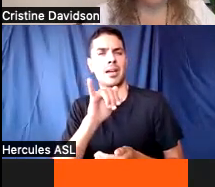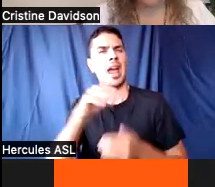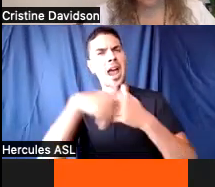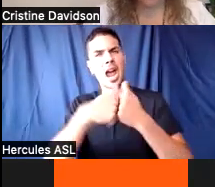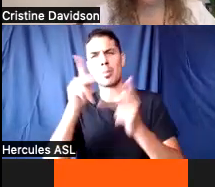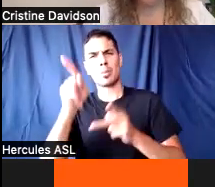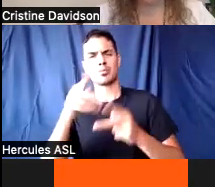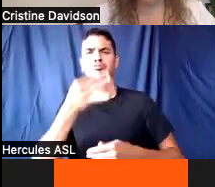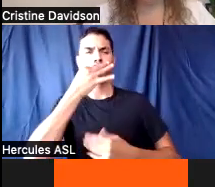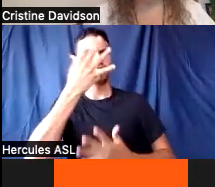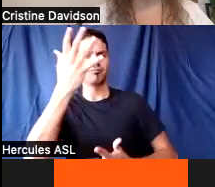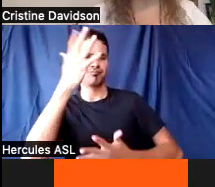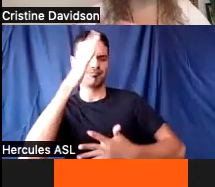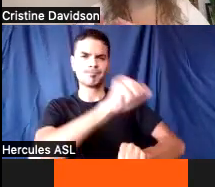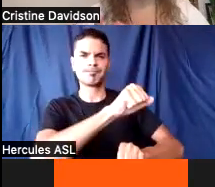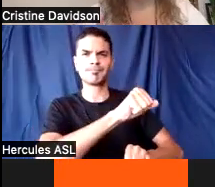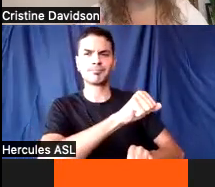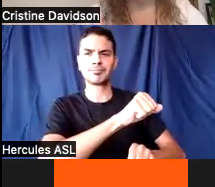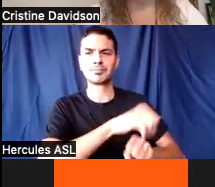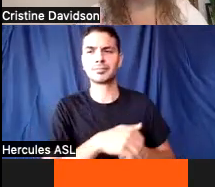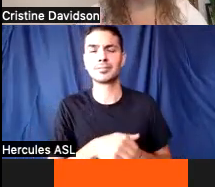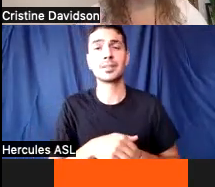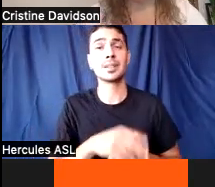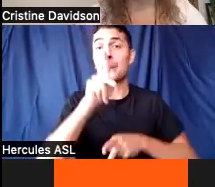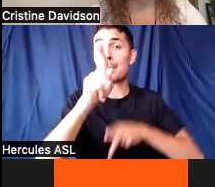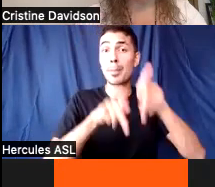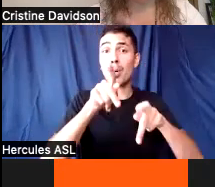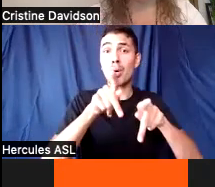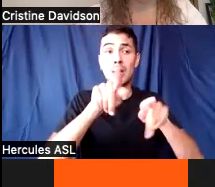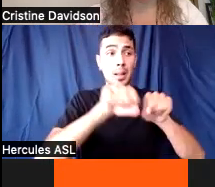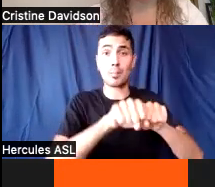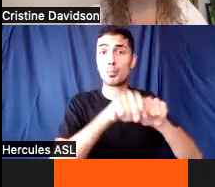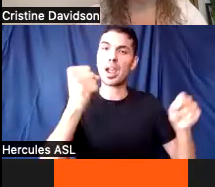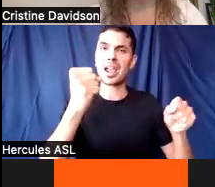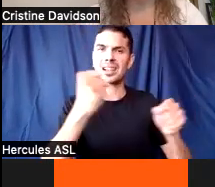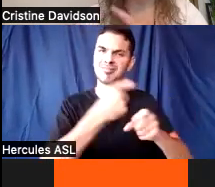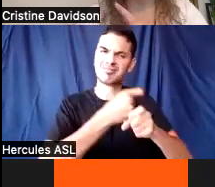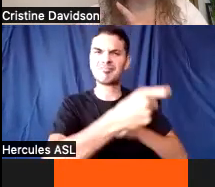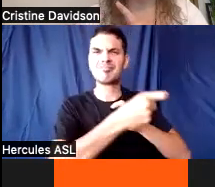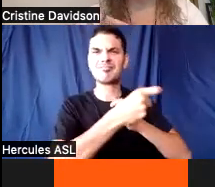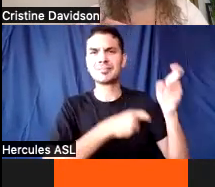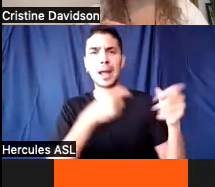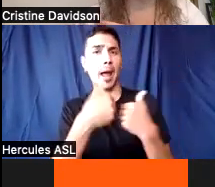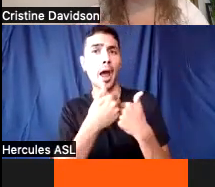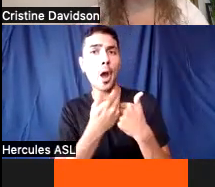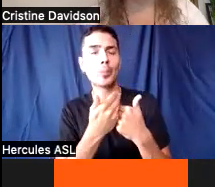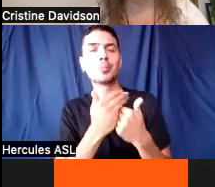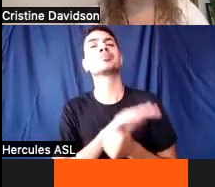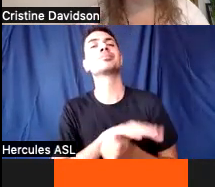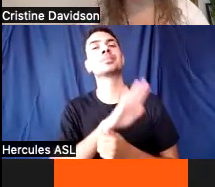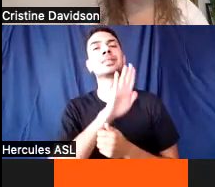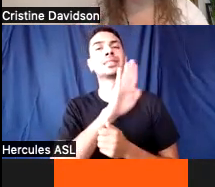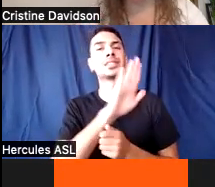I mean, the fastest way to break the people is through their spirituality and their sexuality. They're our most